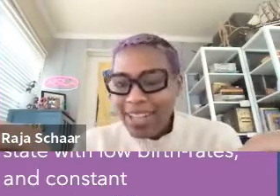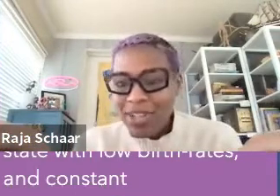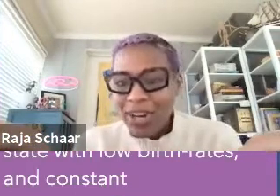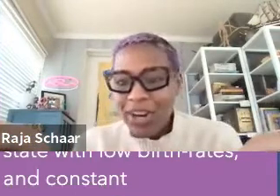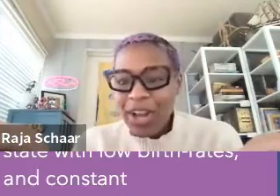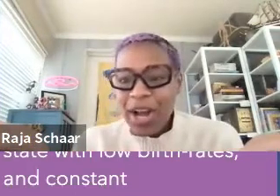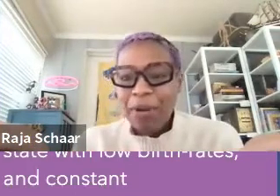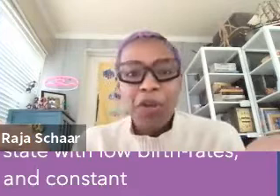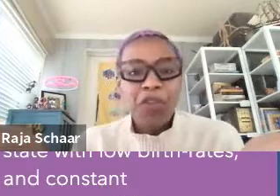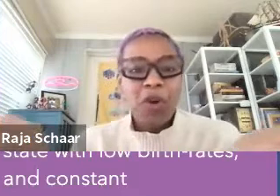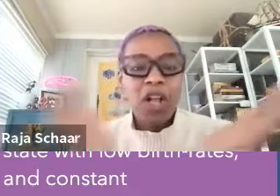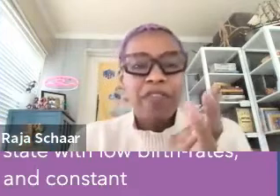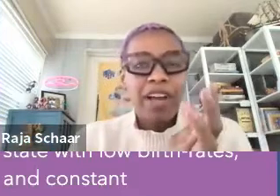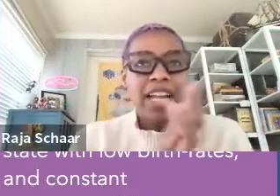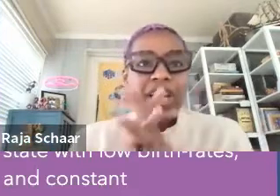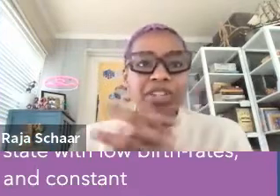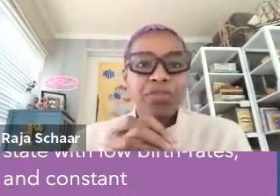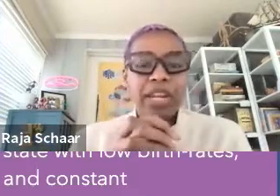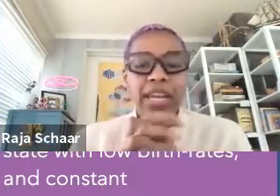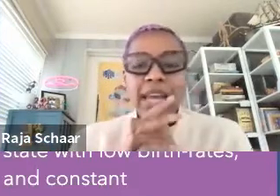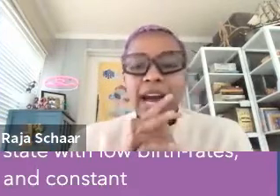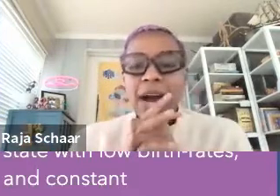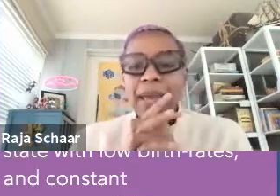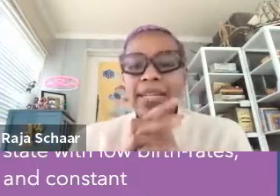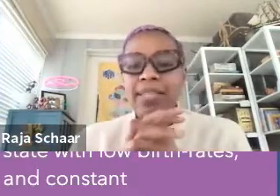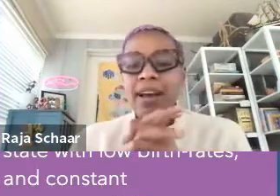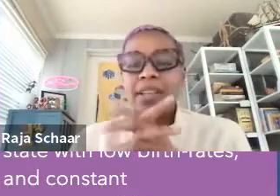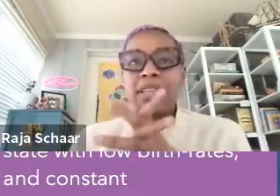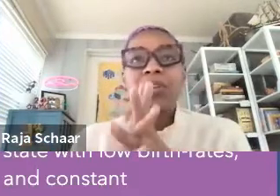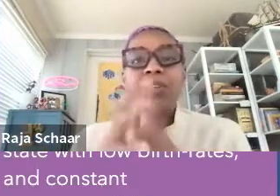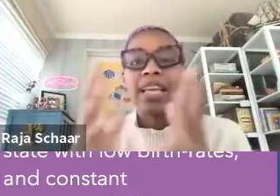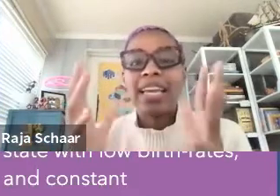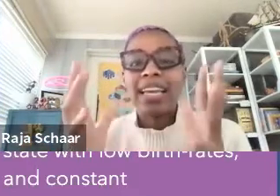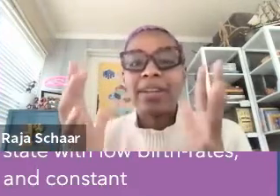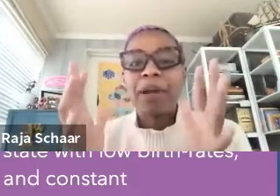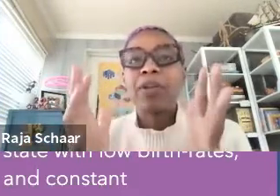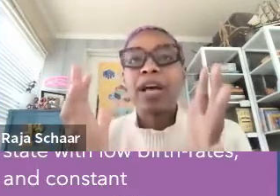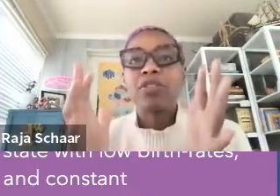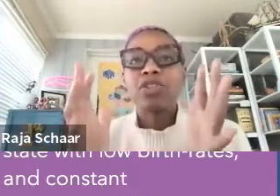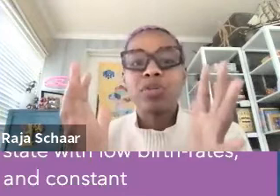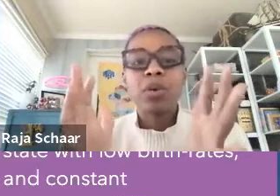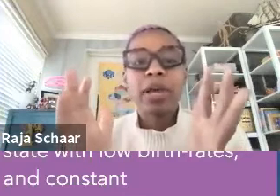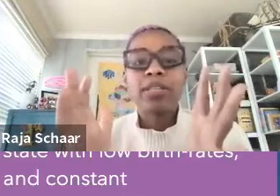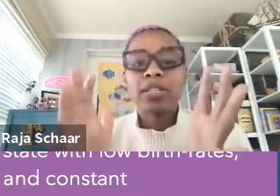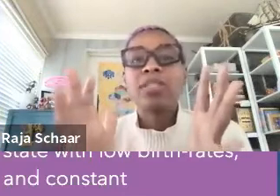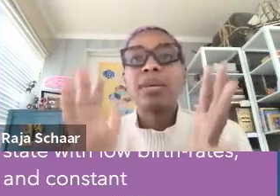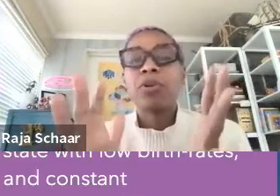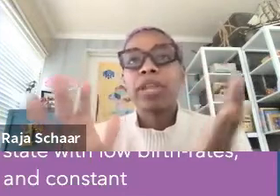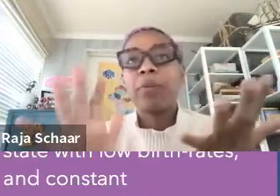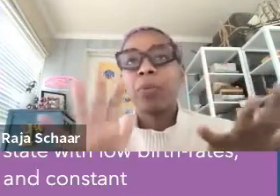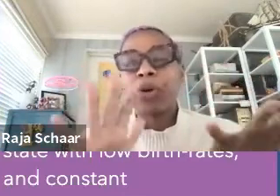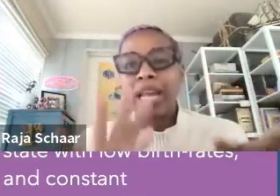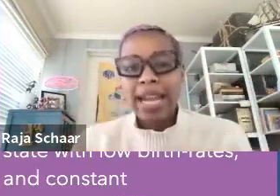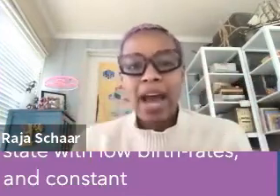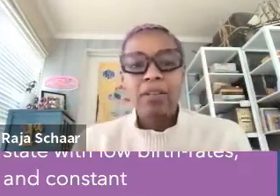like last year. I don't know if you all have had a chance to read it. It's literally, it parallels so